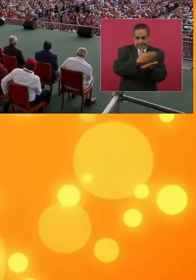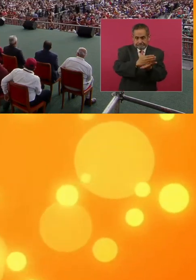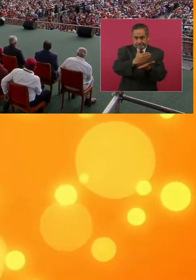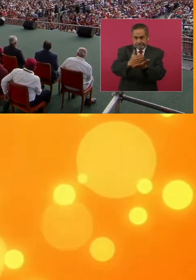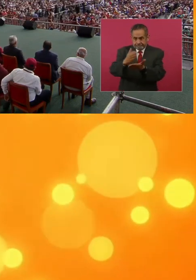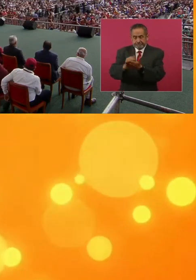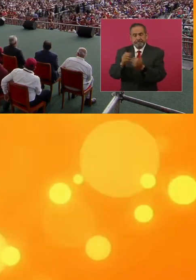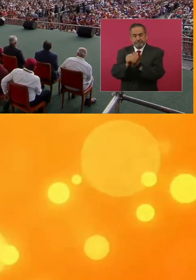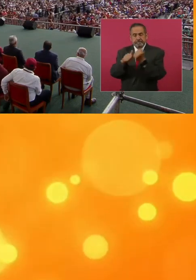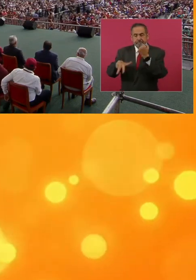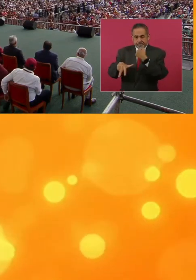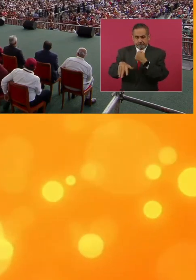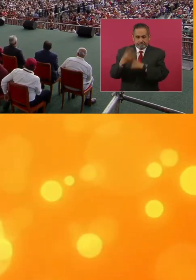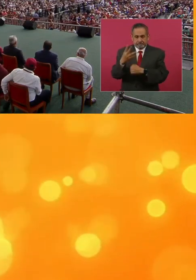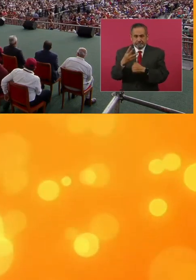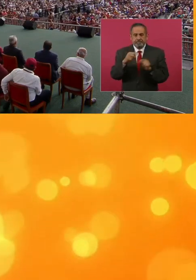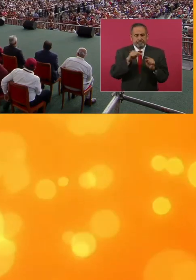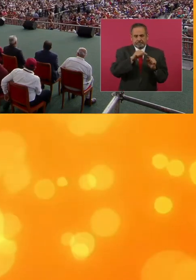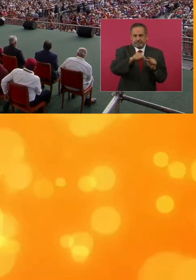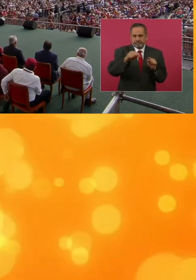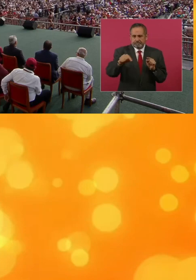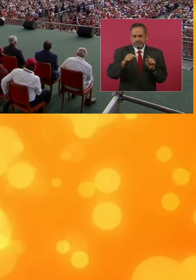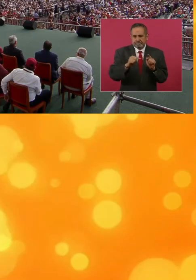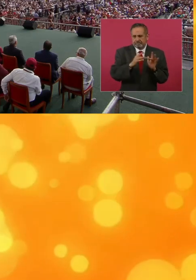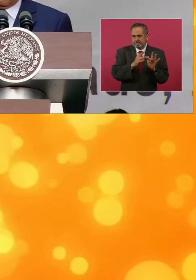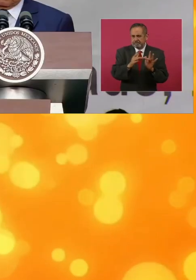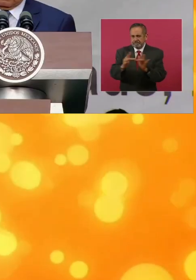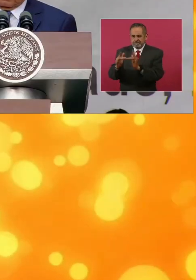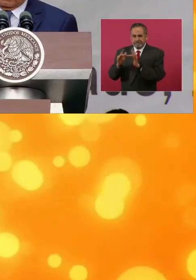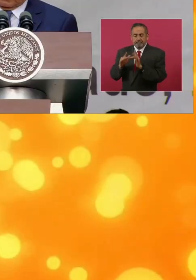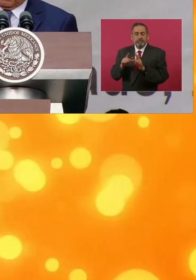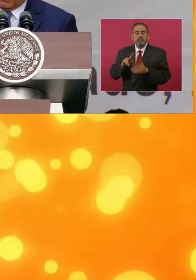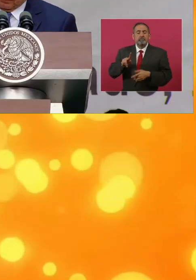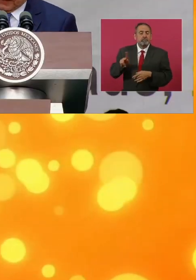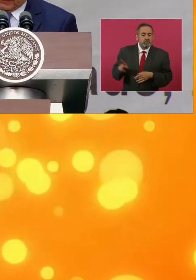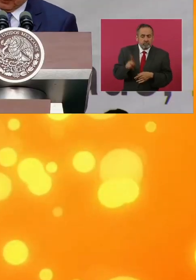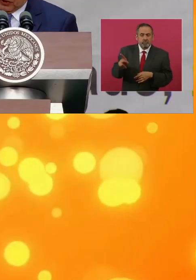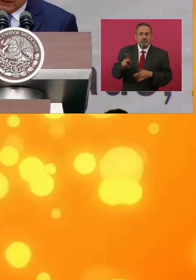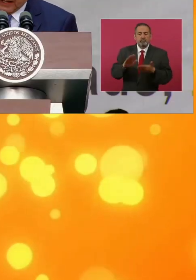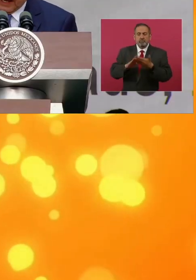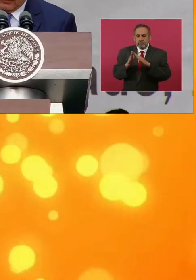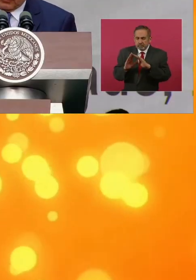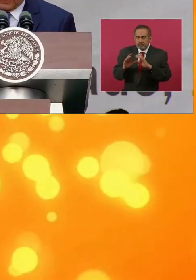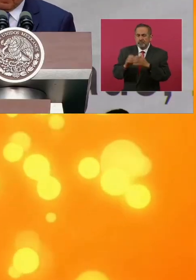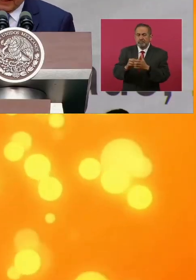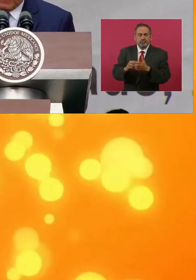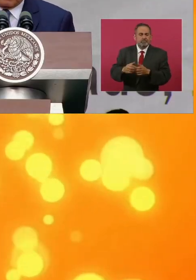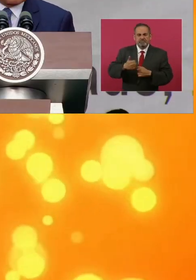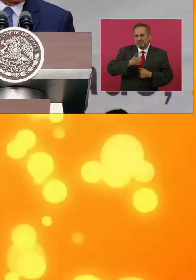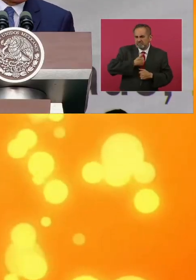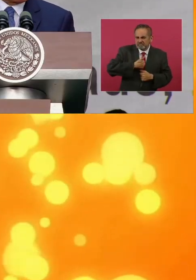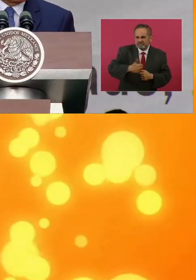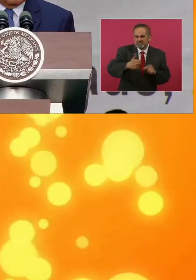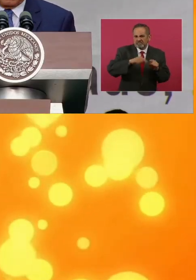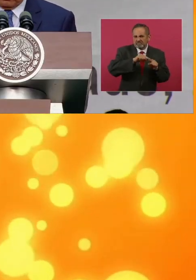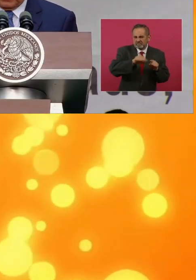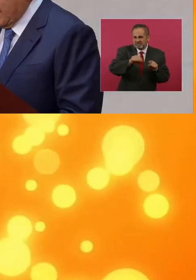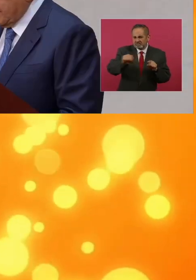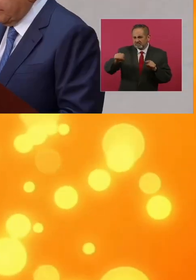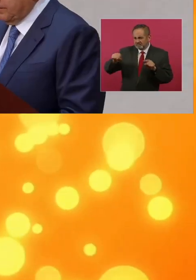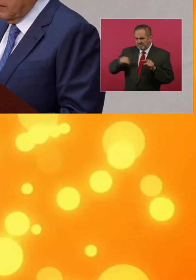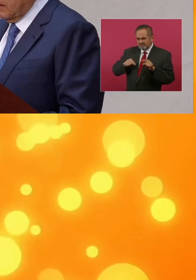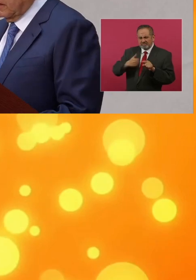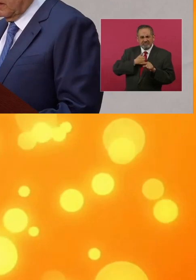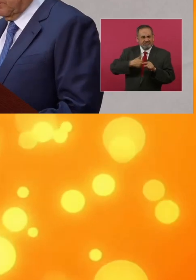election of this president. And so I think that we in the United States really should know more about it, especially those of us